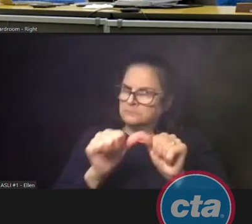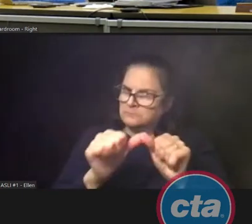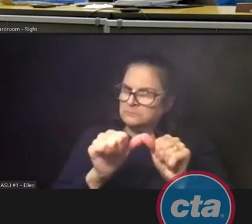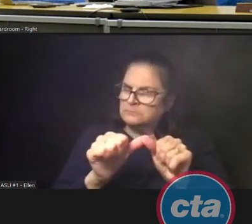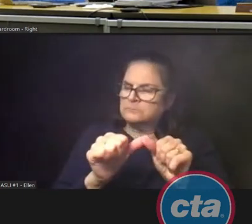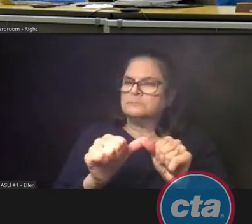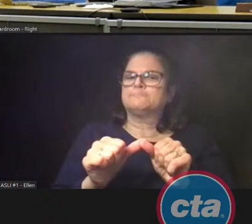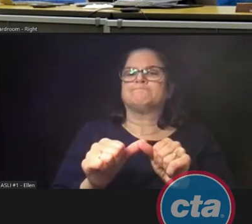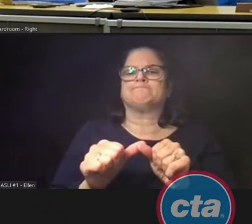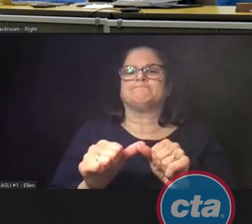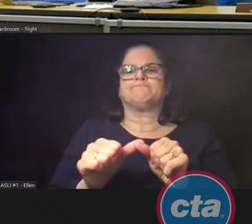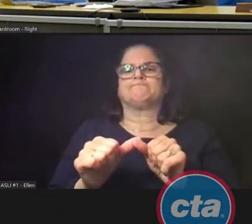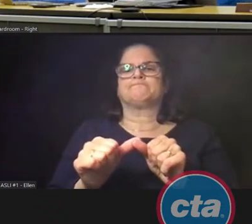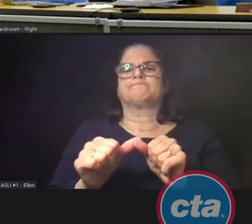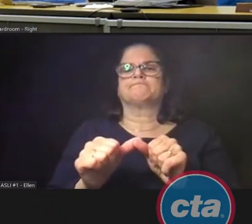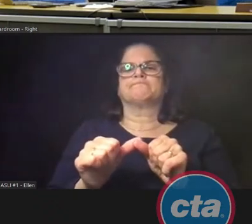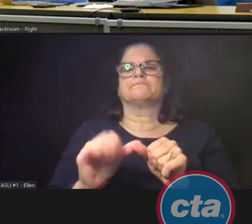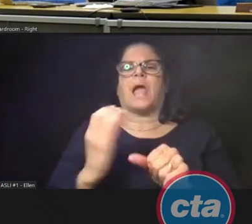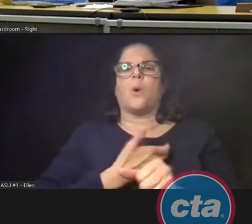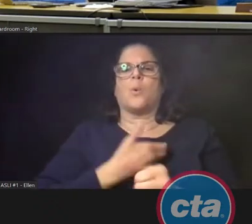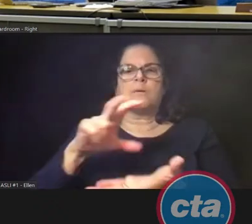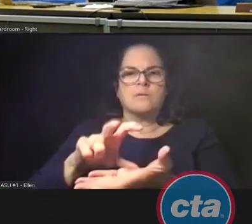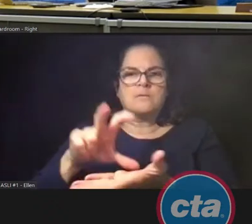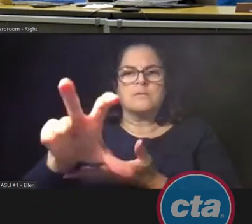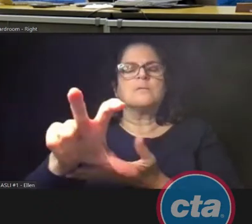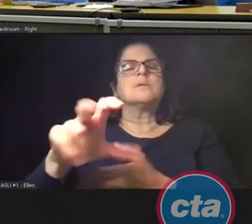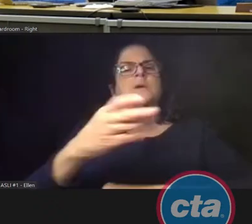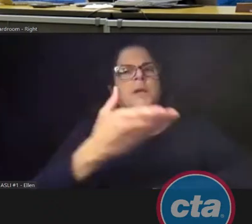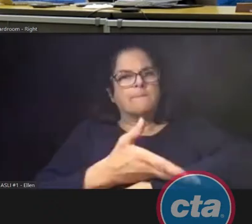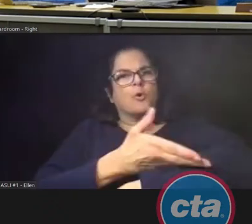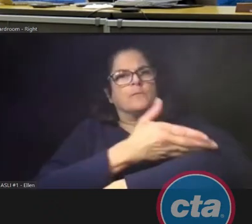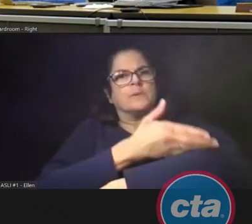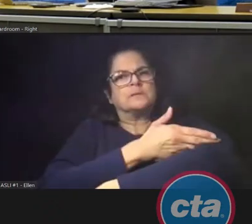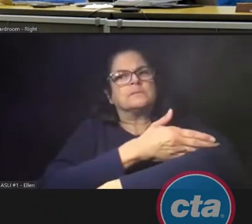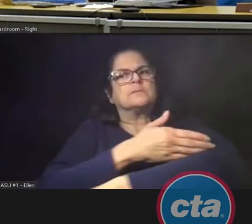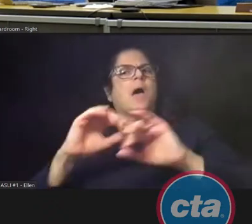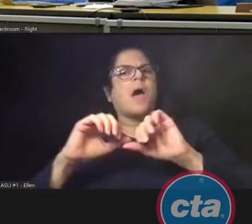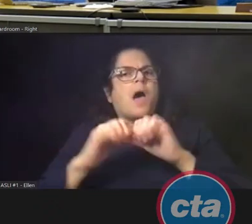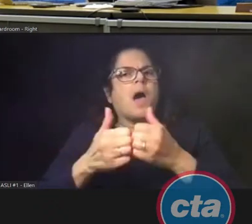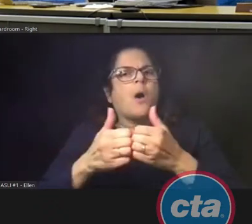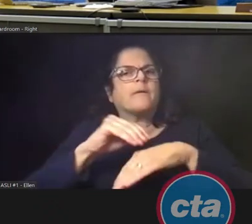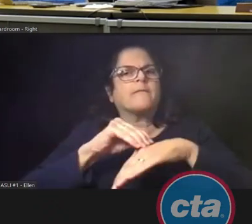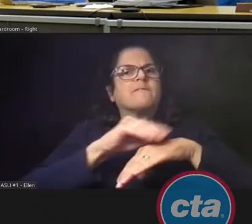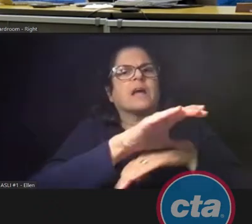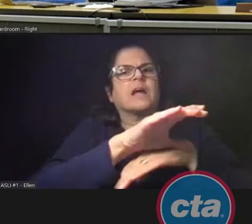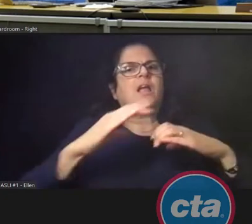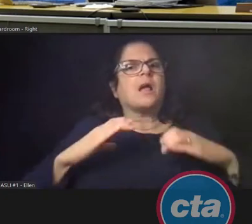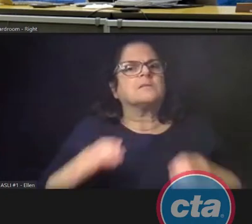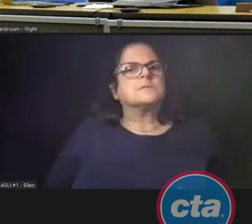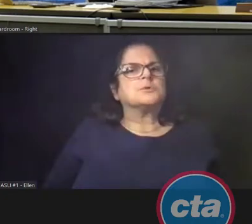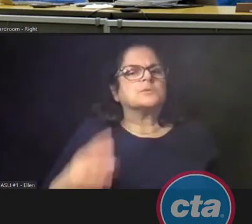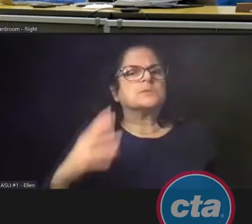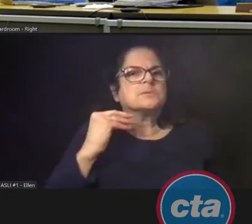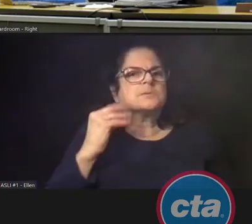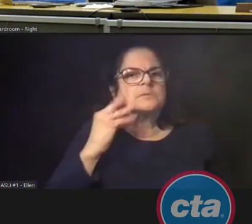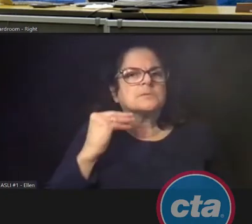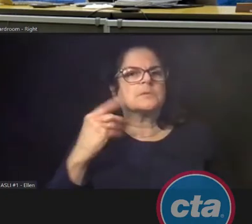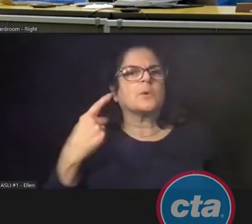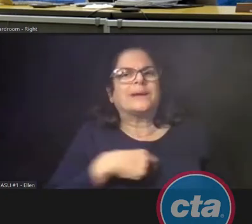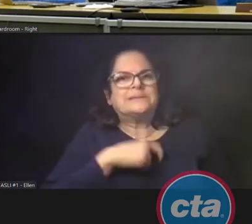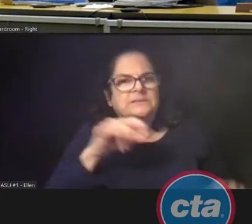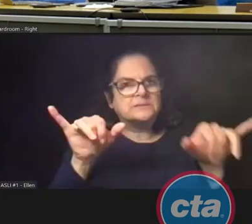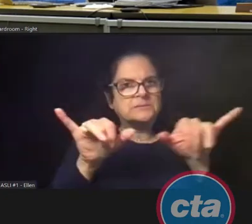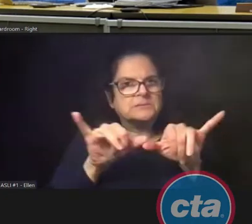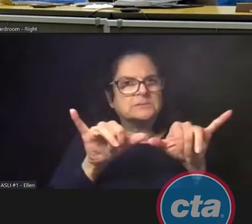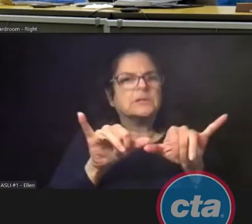assessment of the impact that our investments and improvements are having on the customer's travel experience. The need for CTA to determine and assess customer